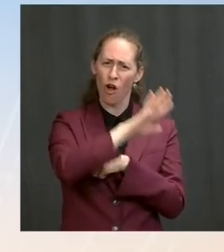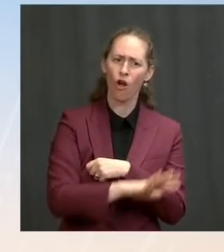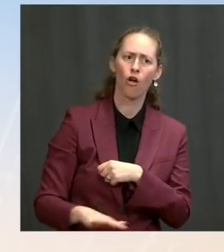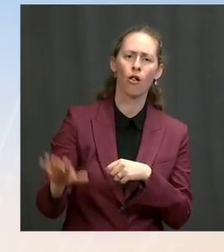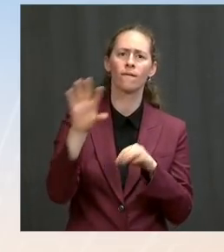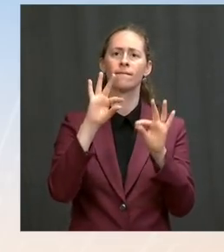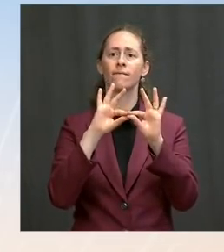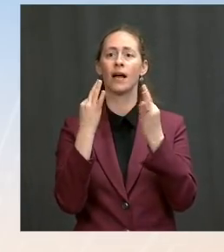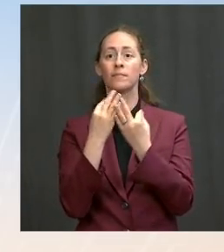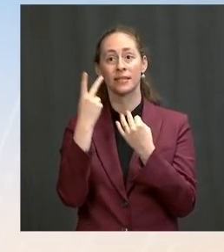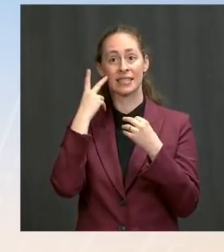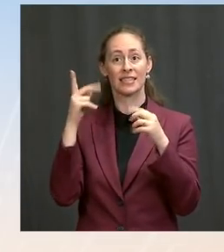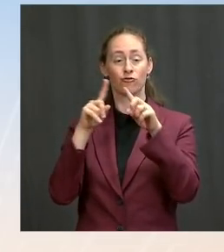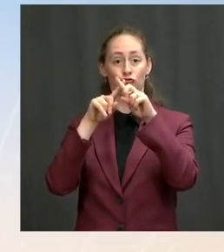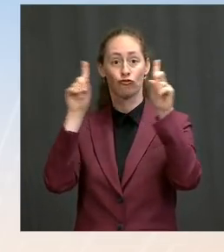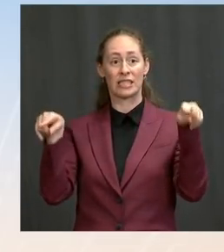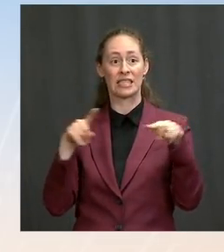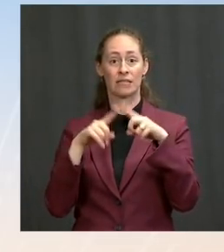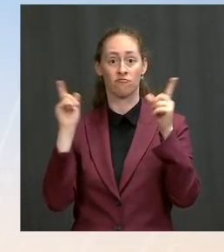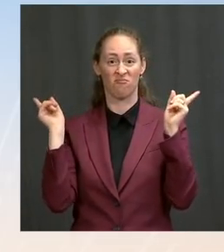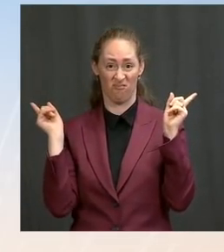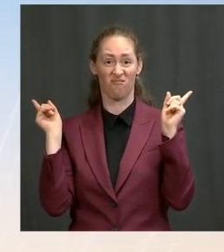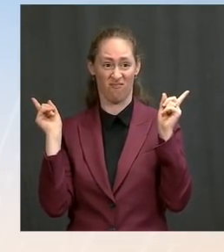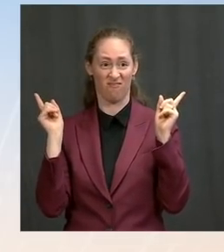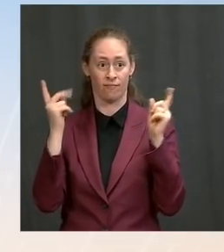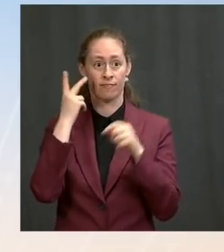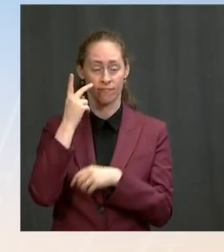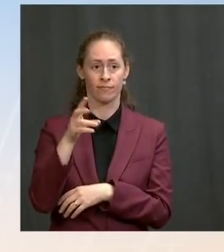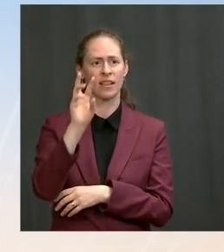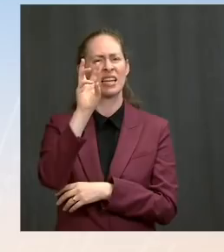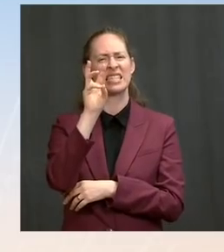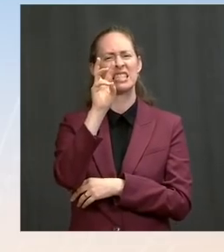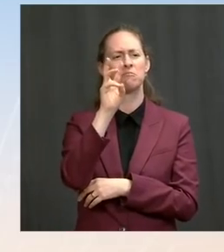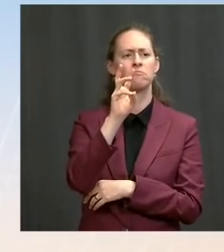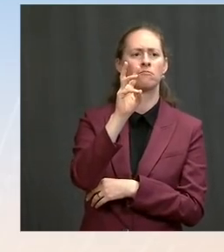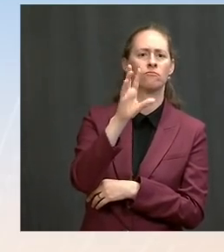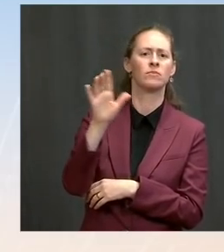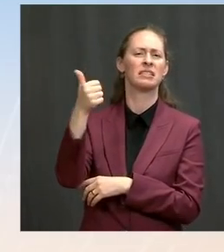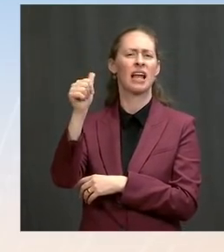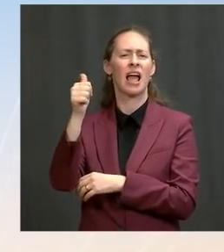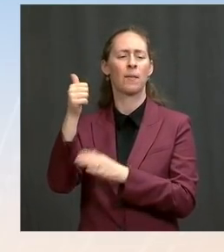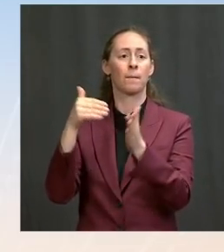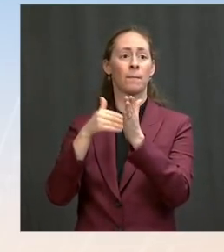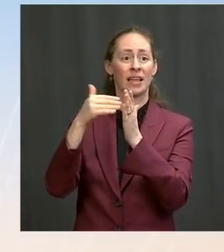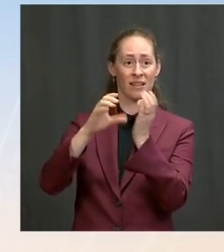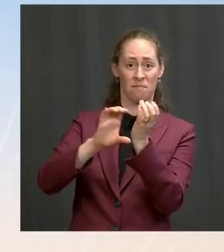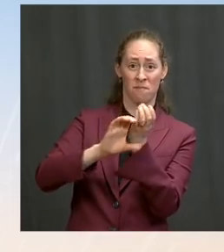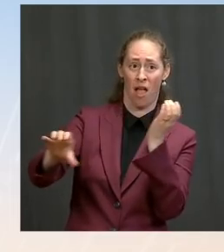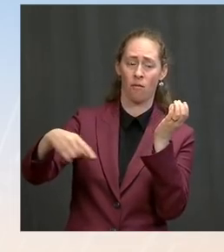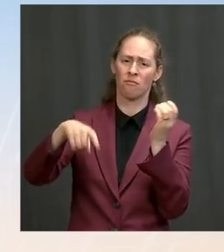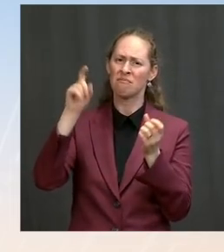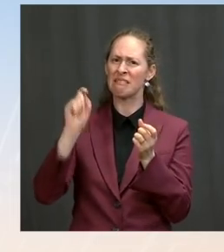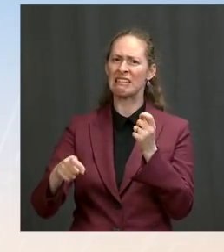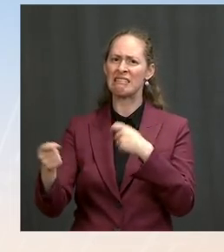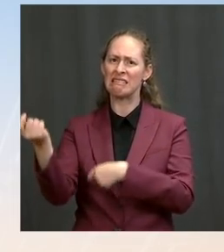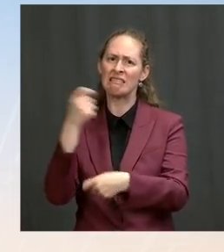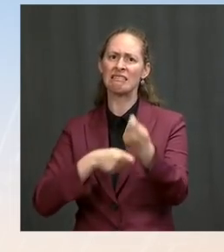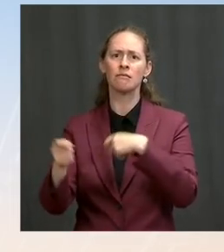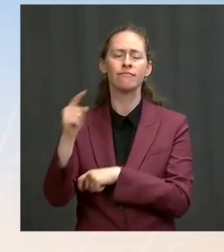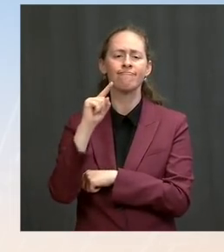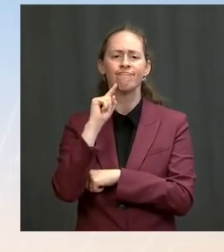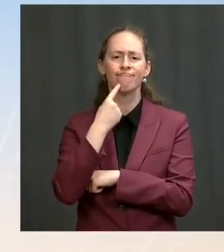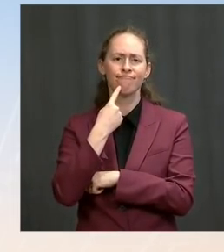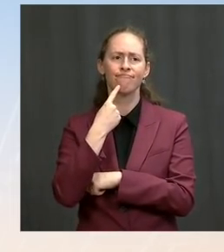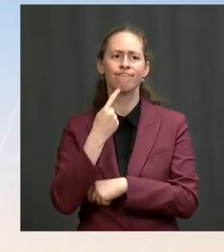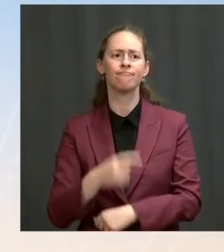estimated 6 to 10 million lead service lines that need to be replaced all across the country. In the few months since I've started